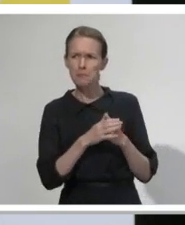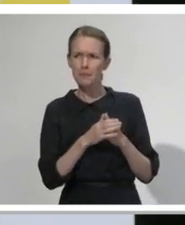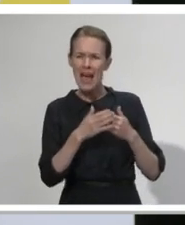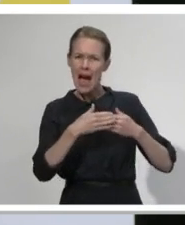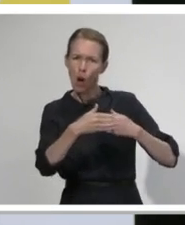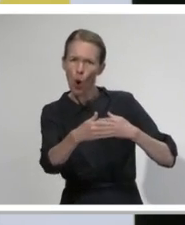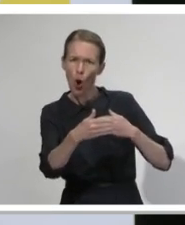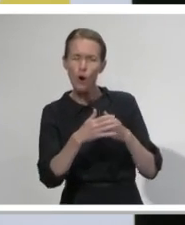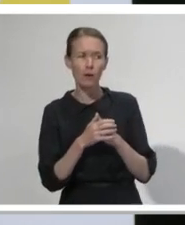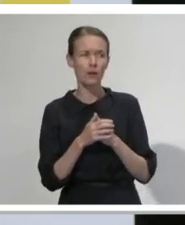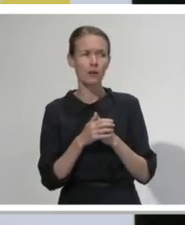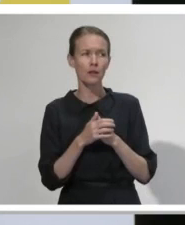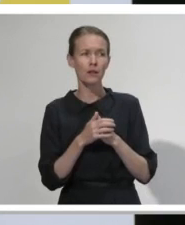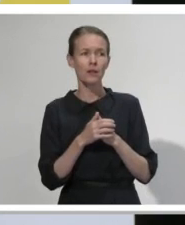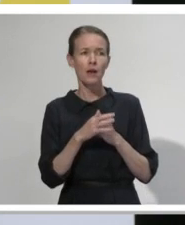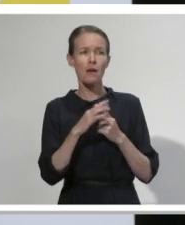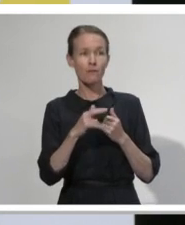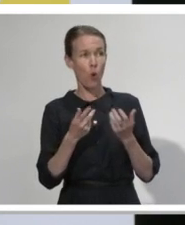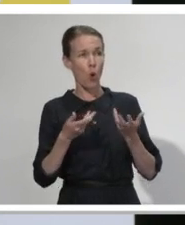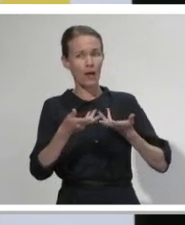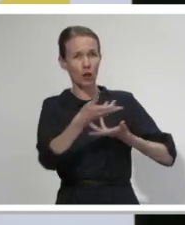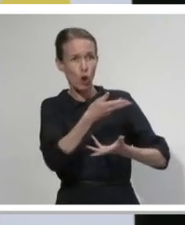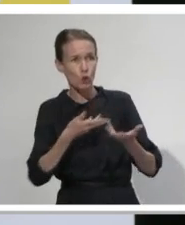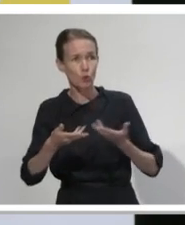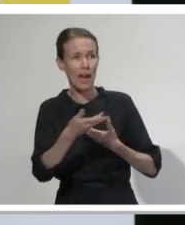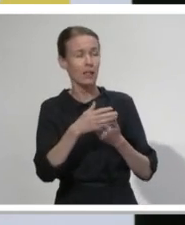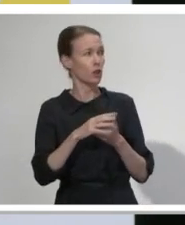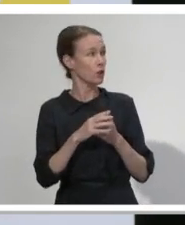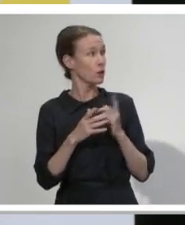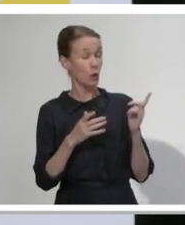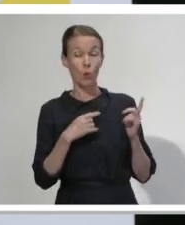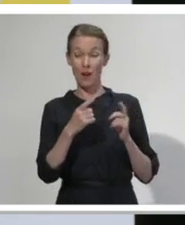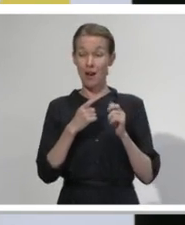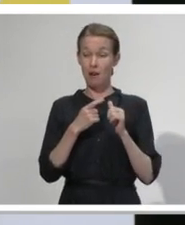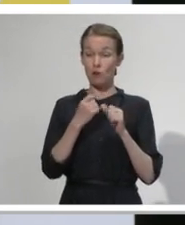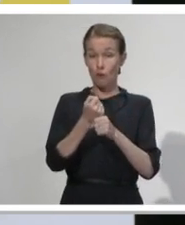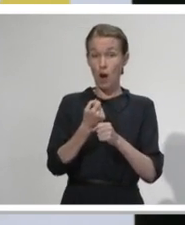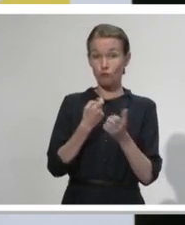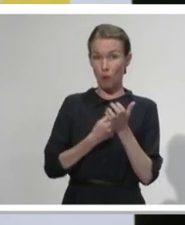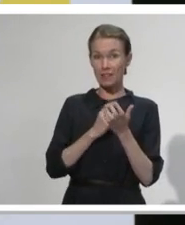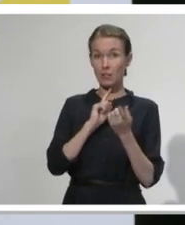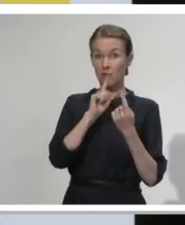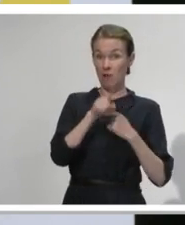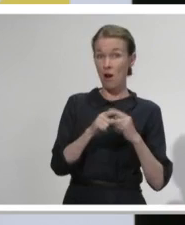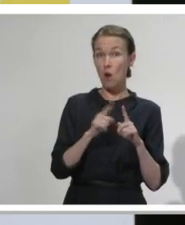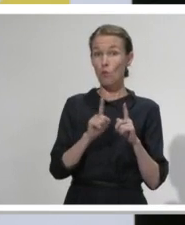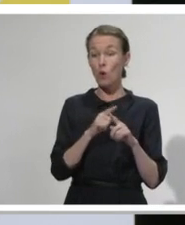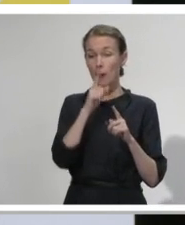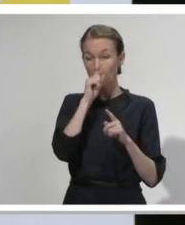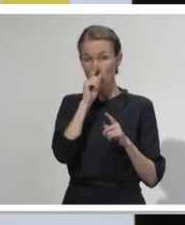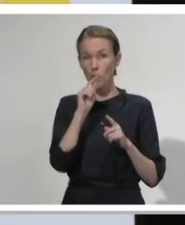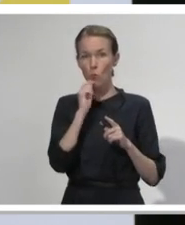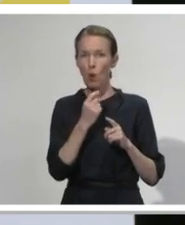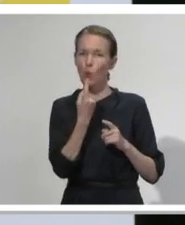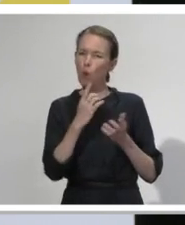review that before the end of that month to see how the scheme is rolling out and whether there is a need for it to be available and open any longer than